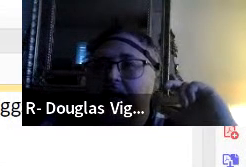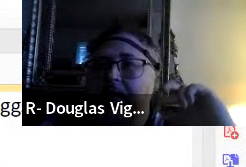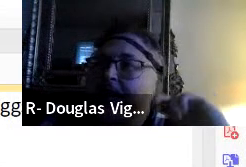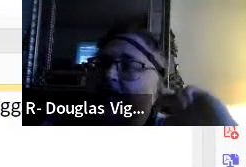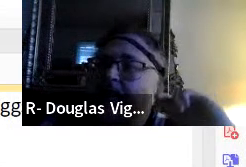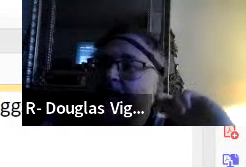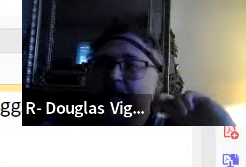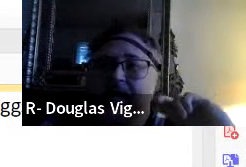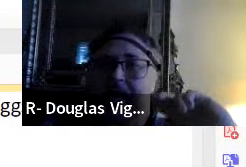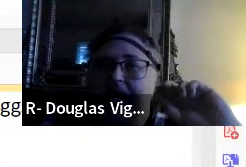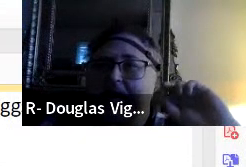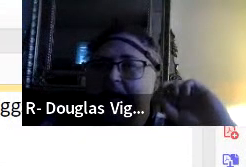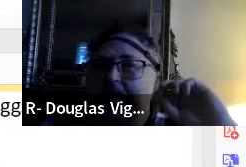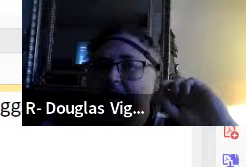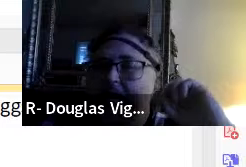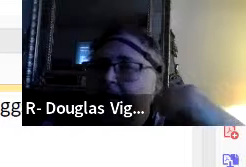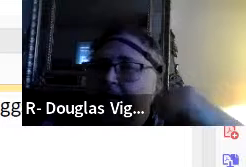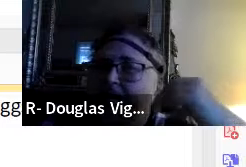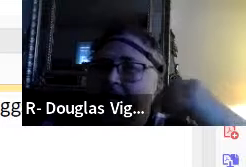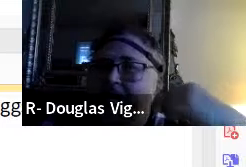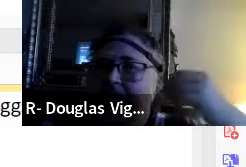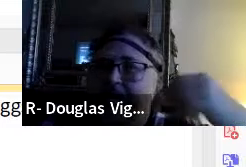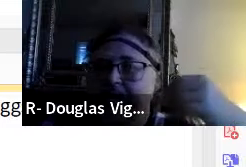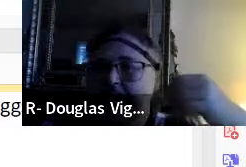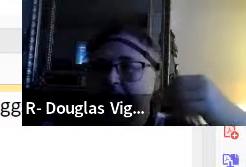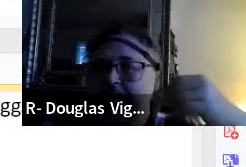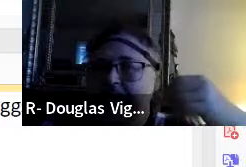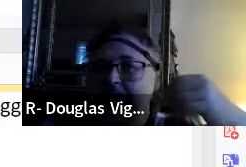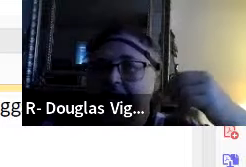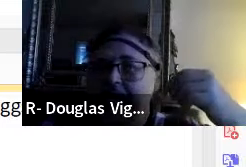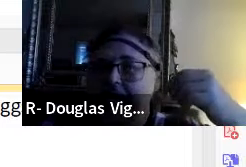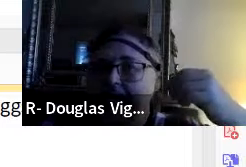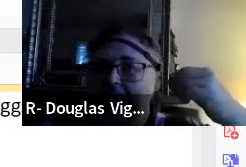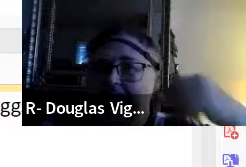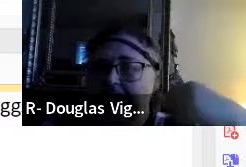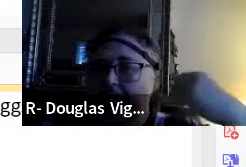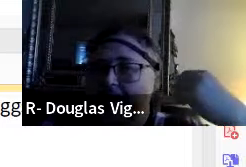week planning commission and help me identify